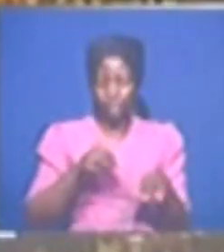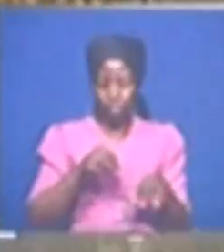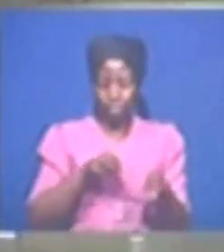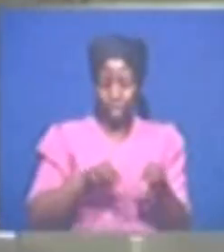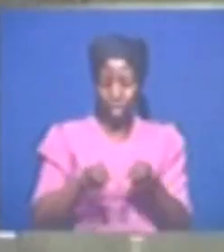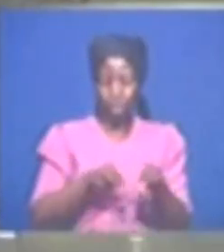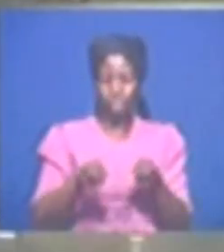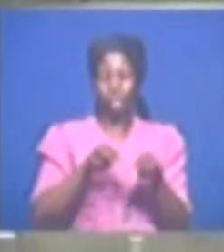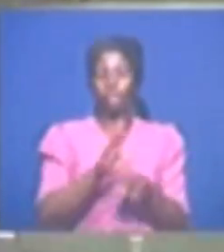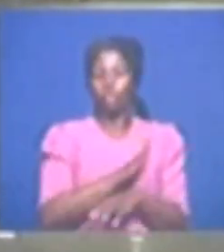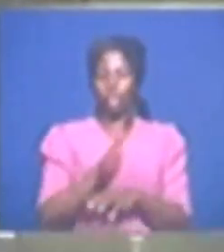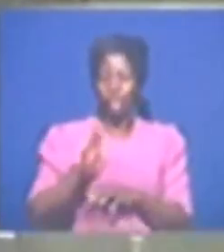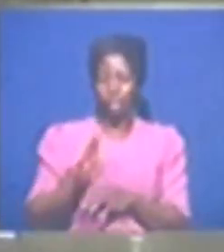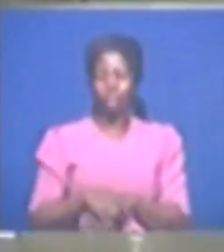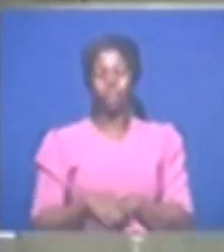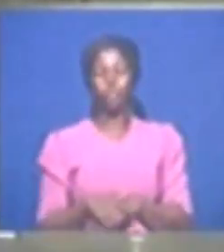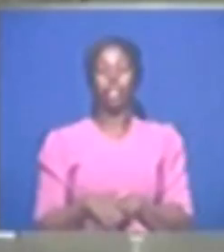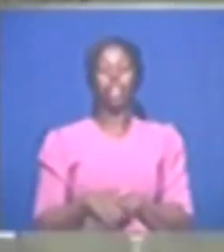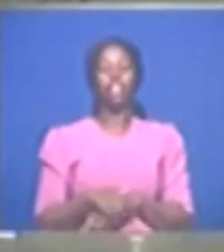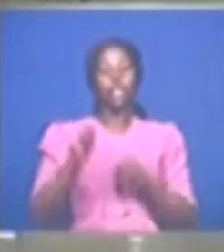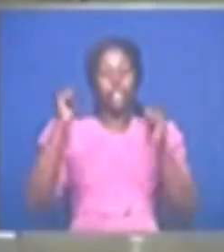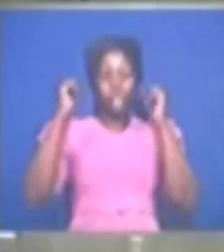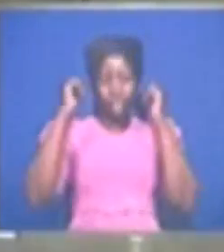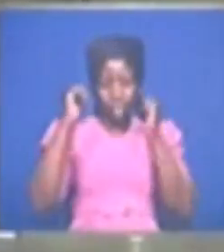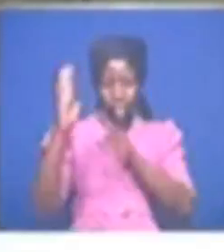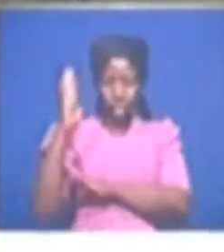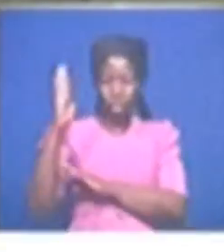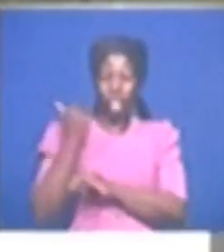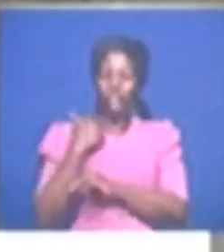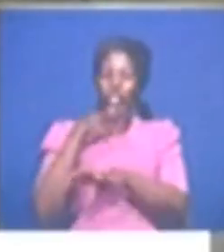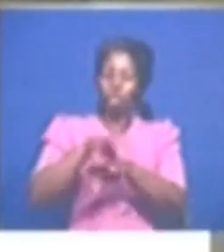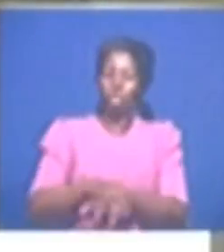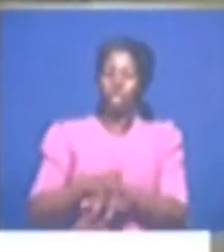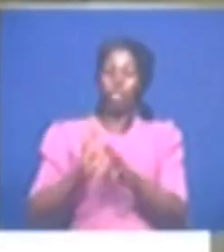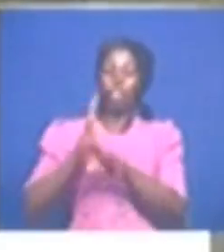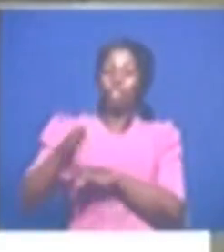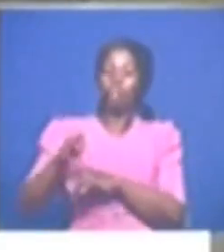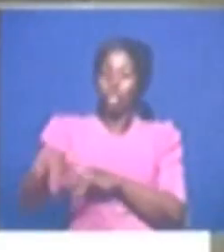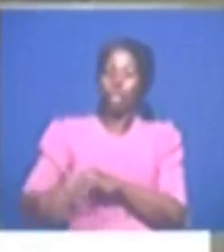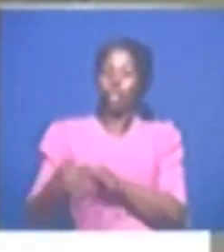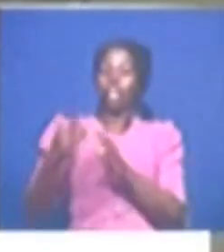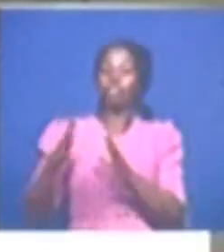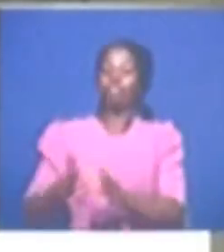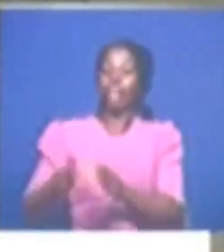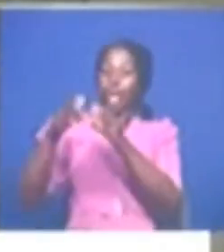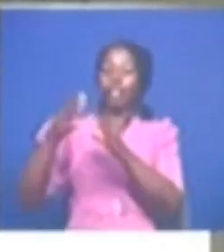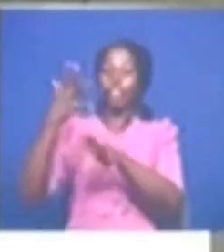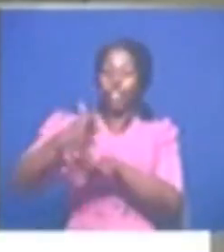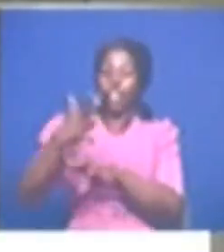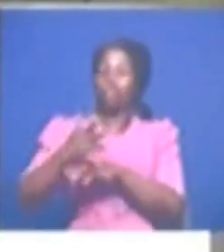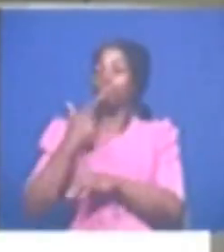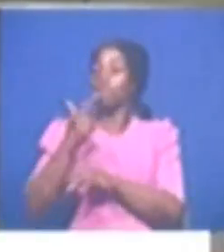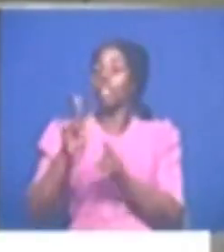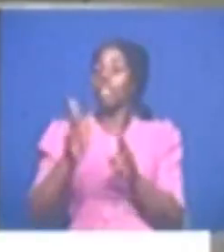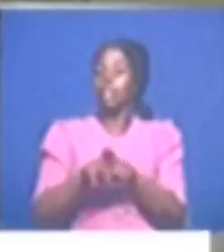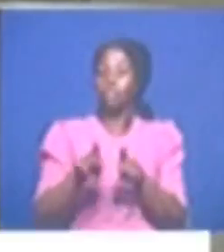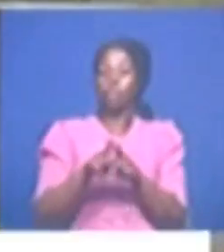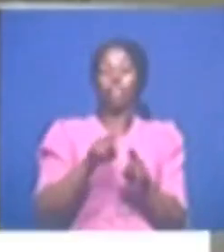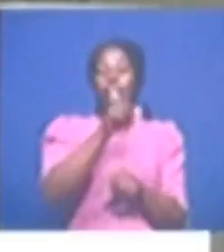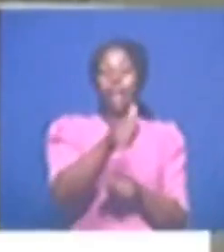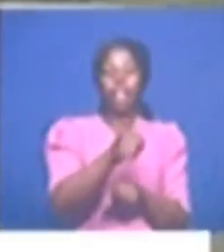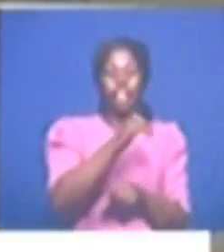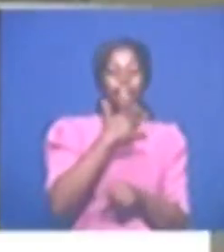security agencies in Nairobi have recovered over 1,000 bags of contraband sugar and 504 containers of cooking oil in an